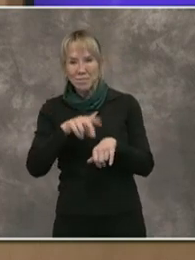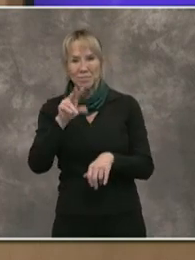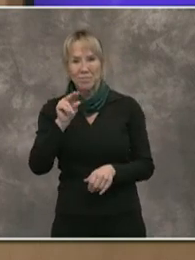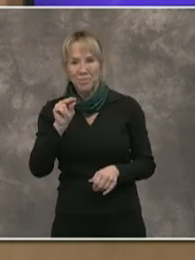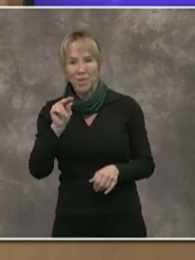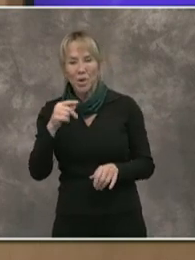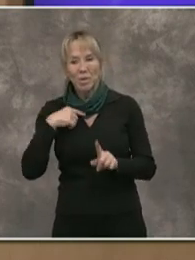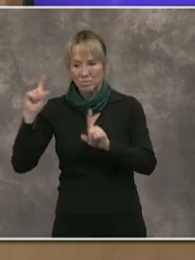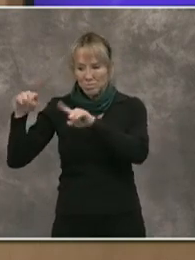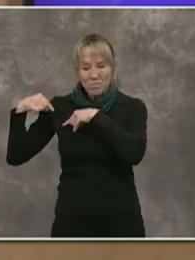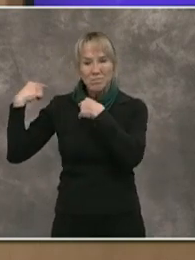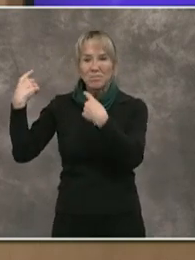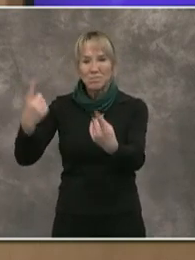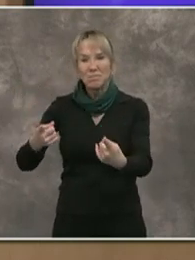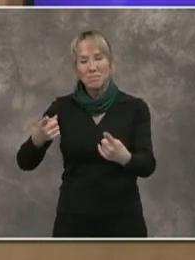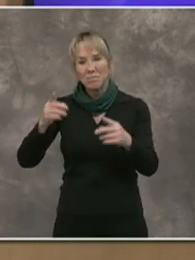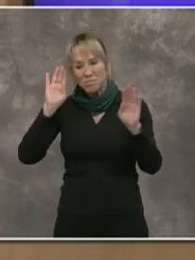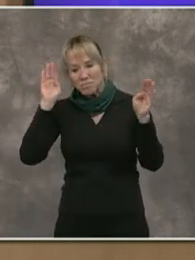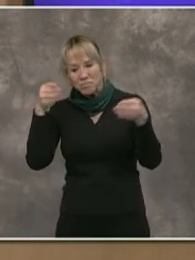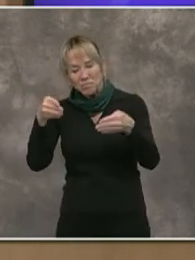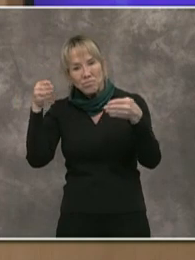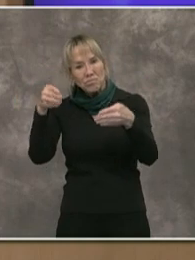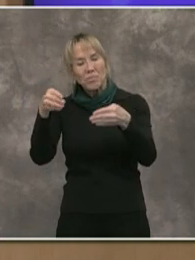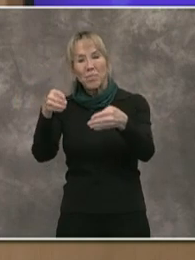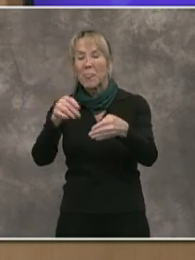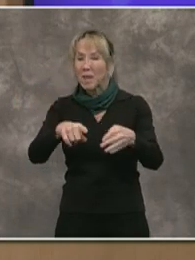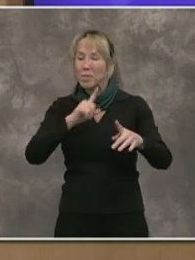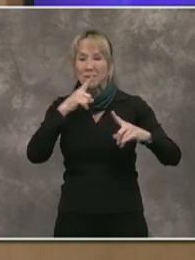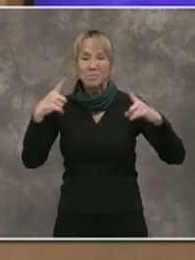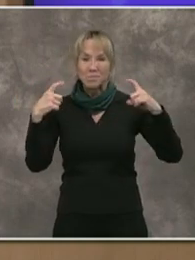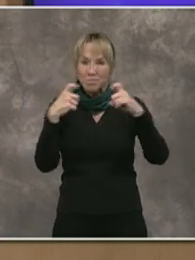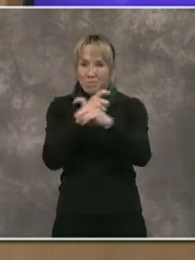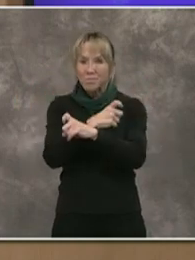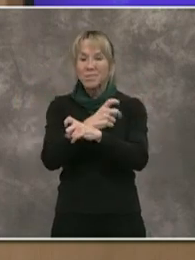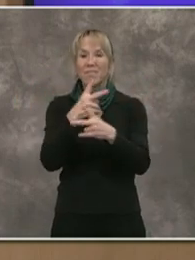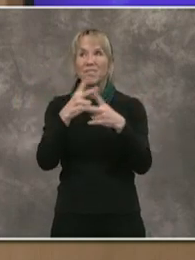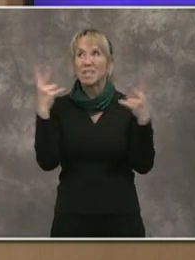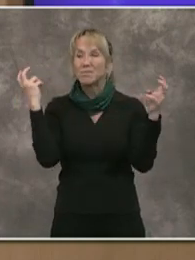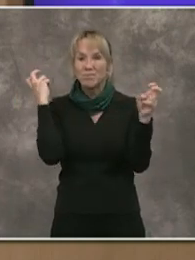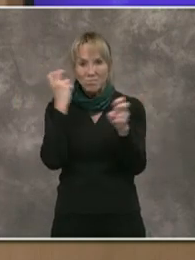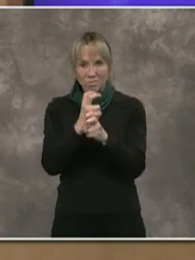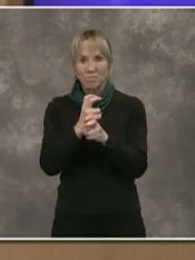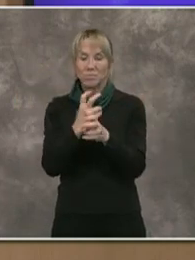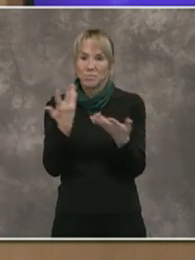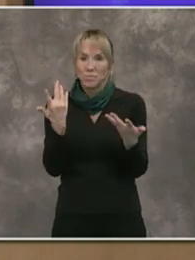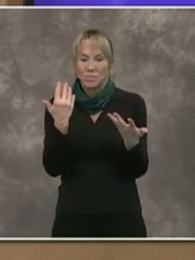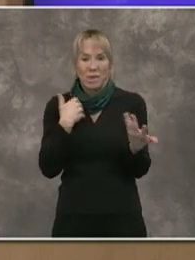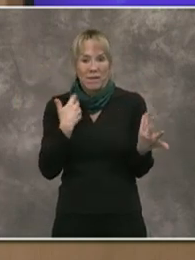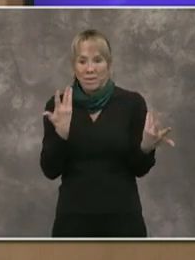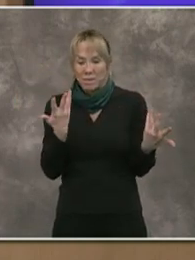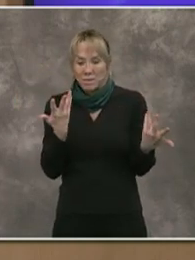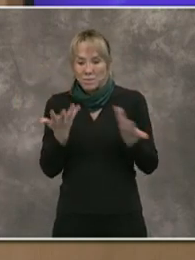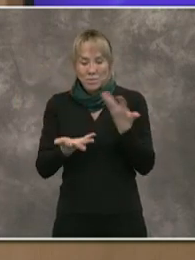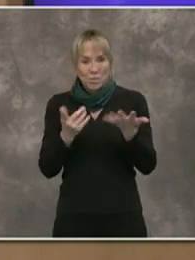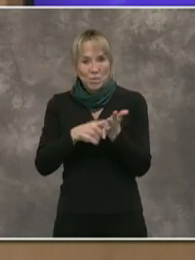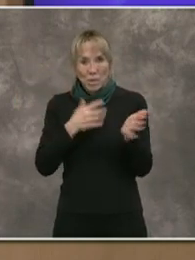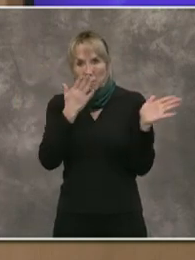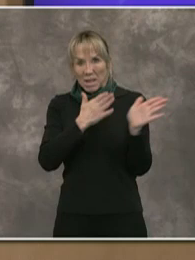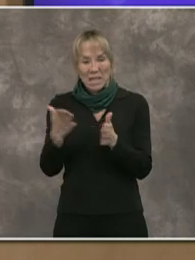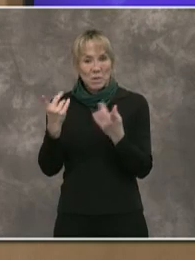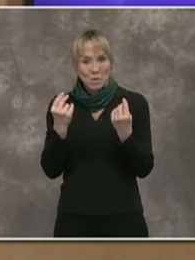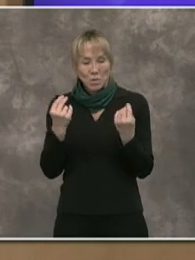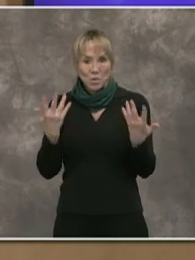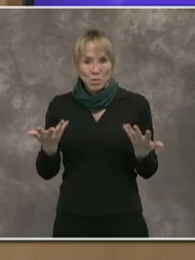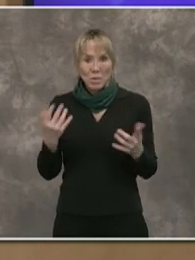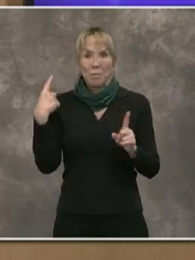standpoint. It is something that is of increased complexity and increased difficulty to address in light of what we are